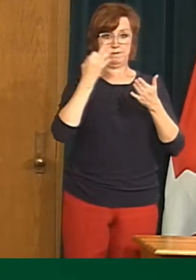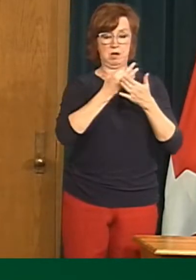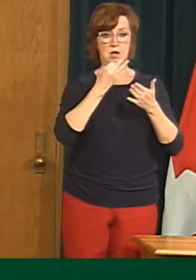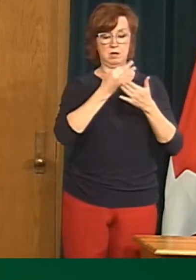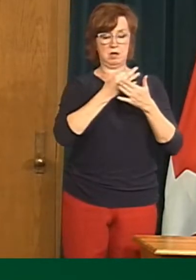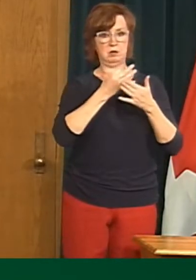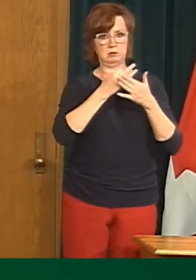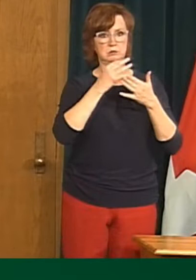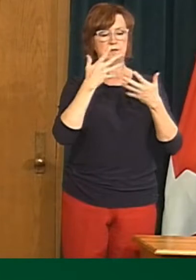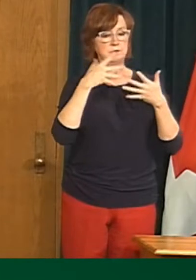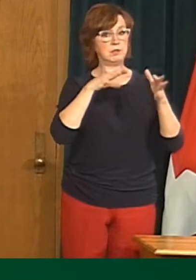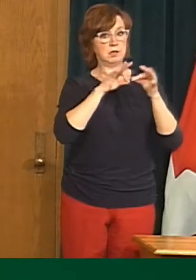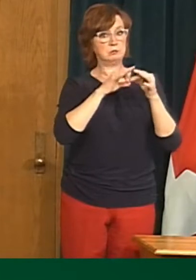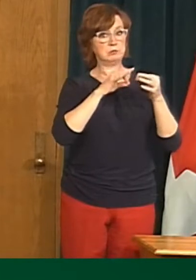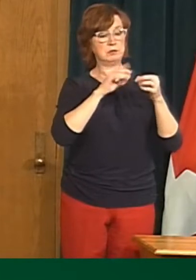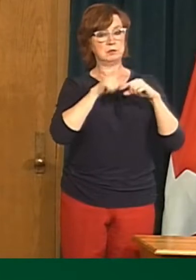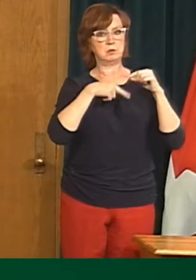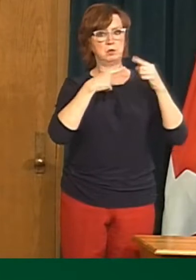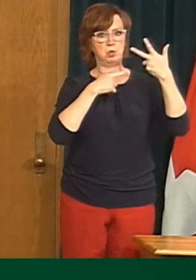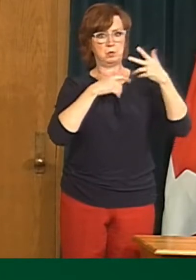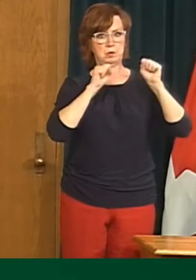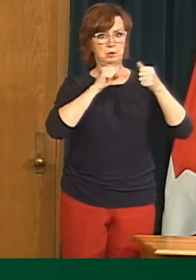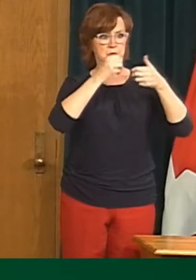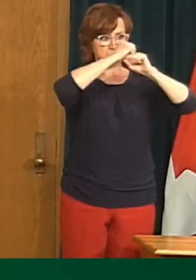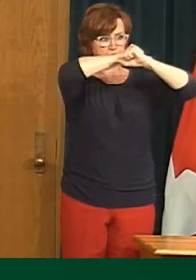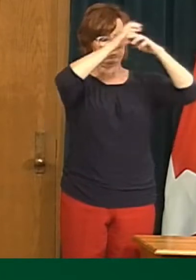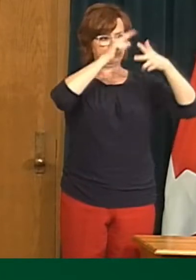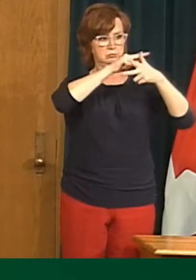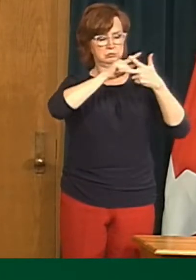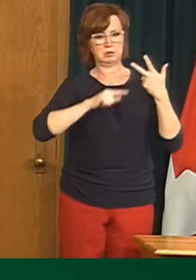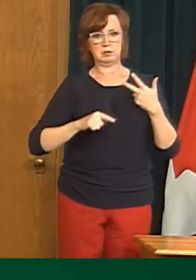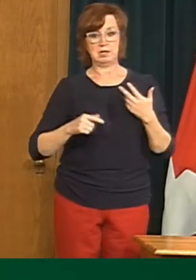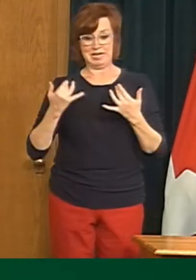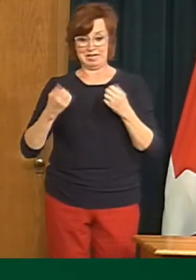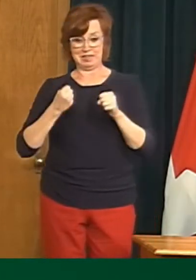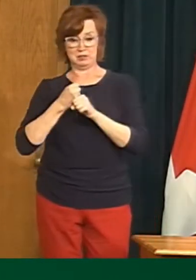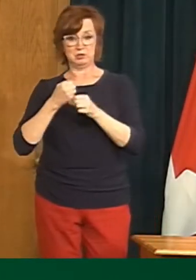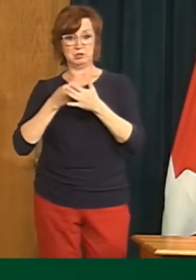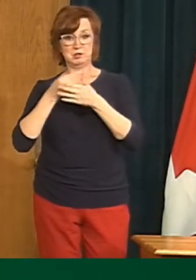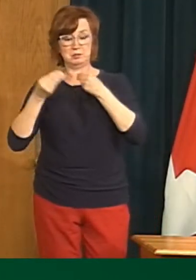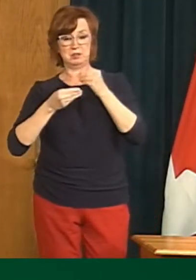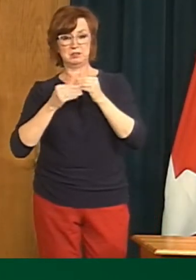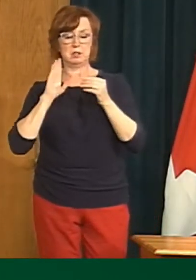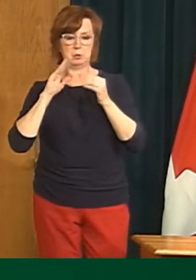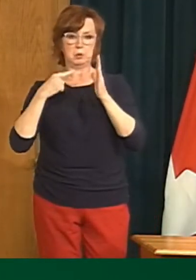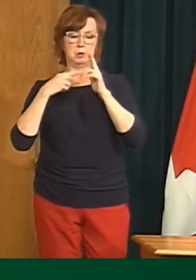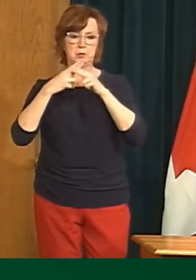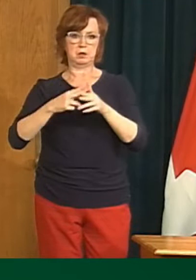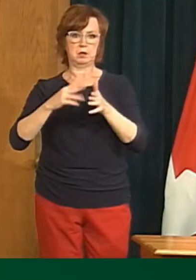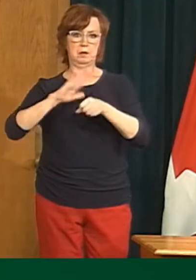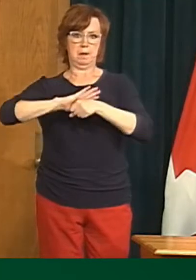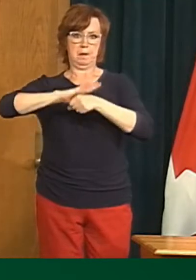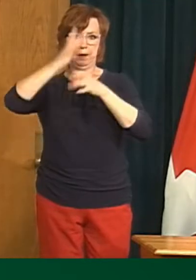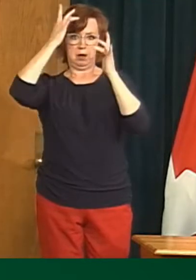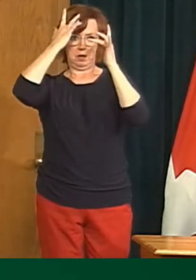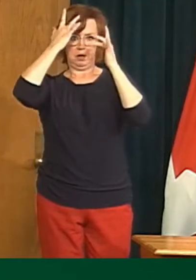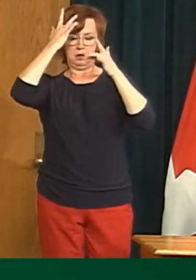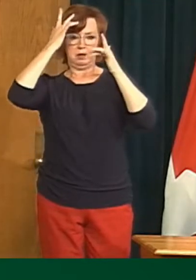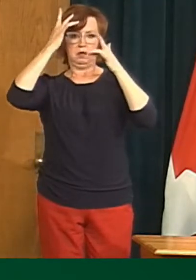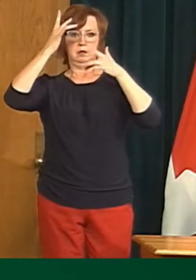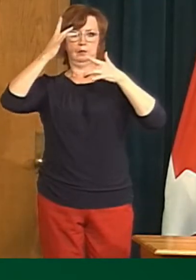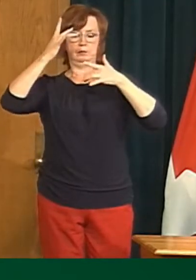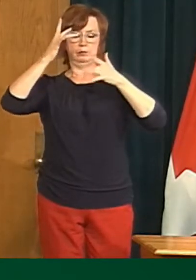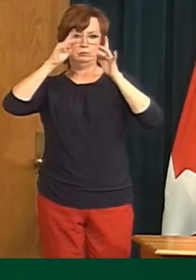saying that, what we are going to experience this year is a pandemic deficit. We will have a deficit this year due to